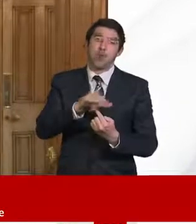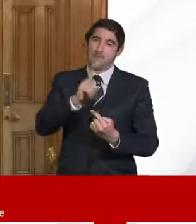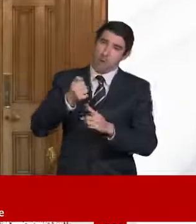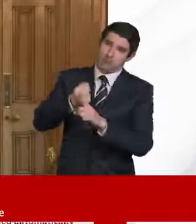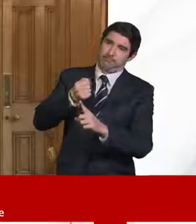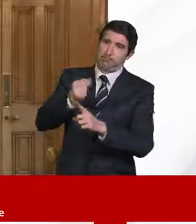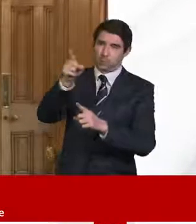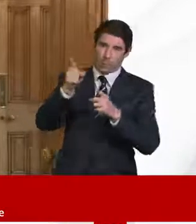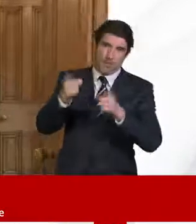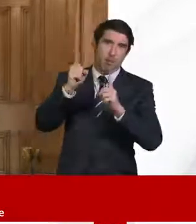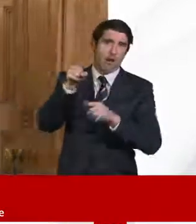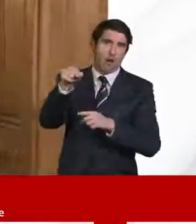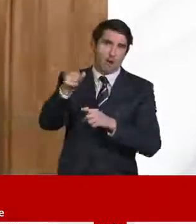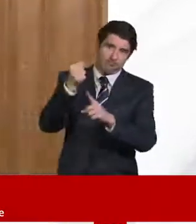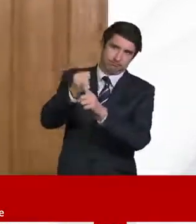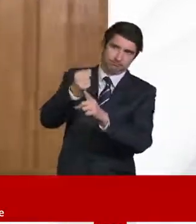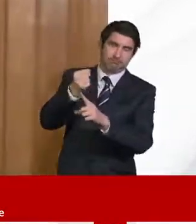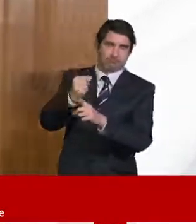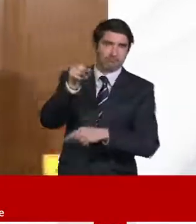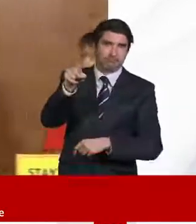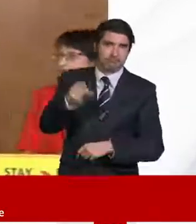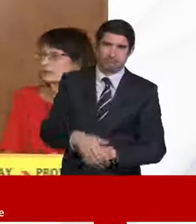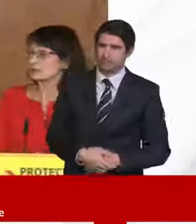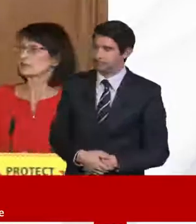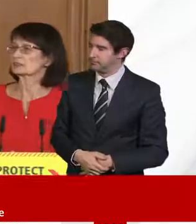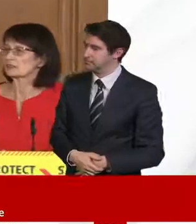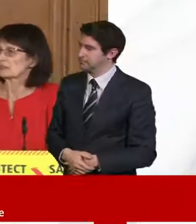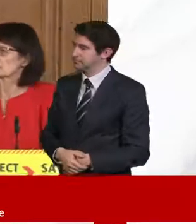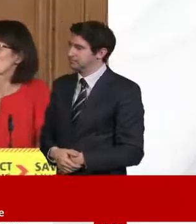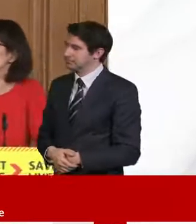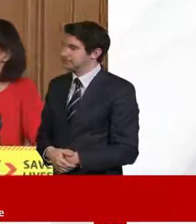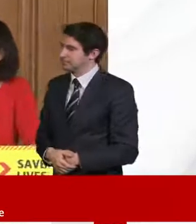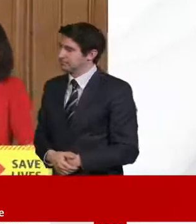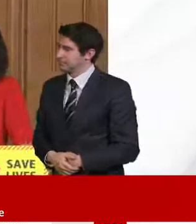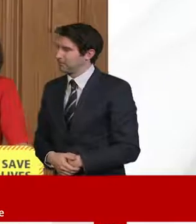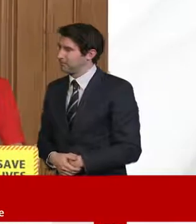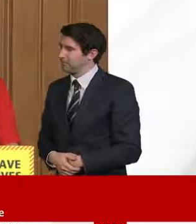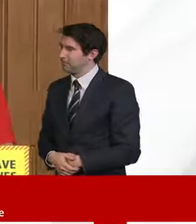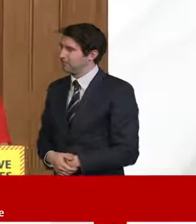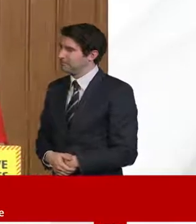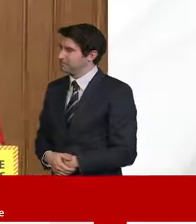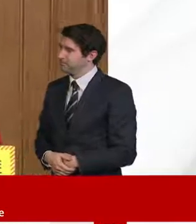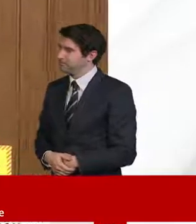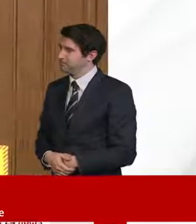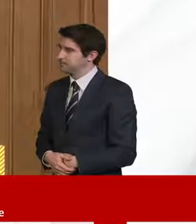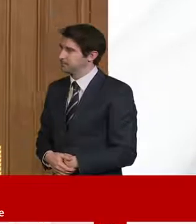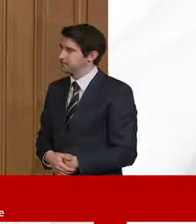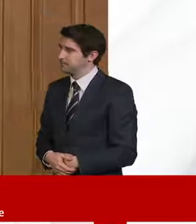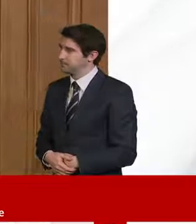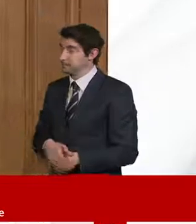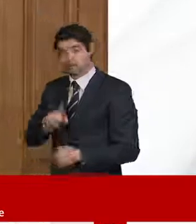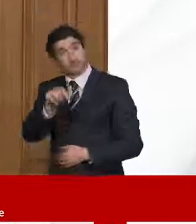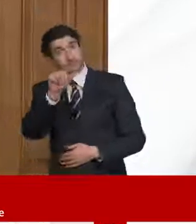well. But Jenny. Thank you. Yes, I mean, how sad is it that two very young people at the start of their